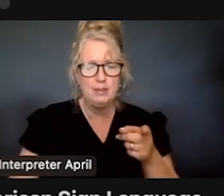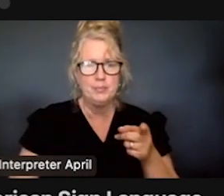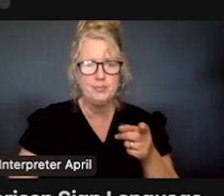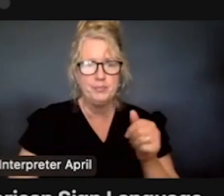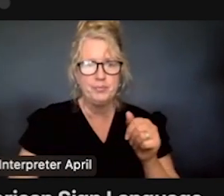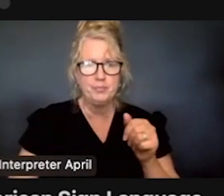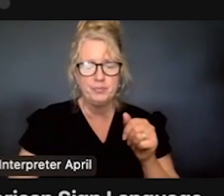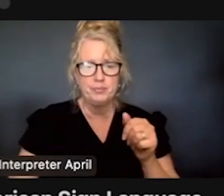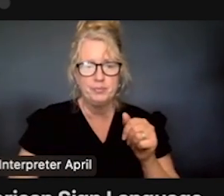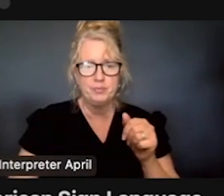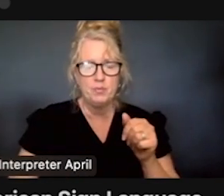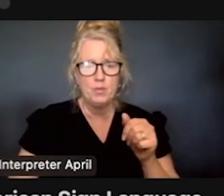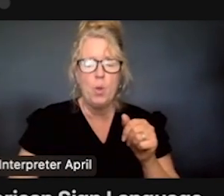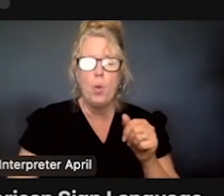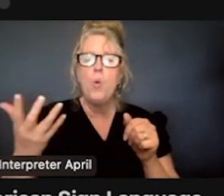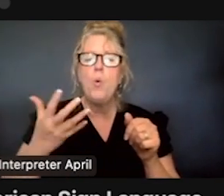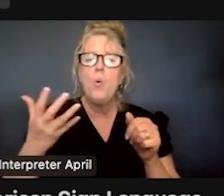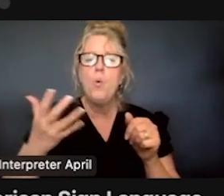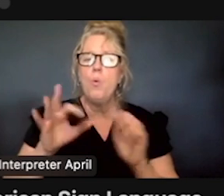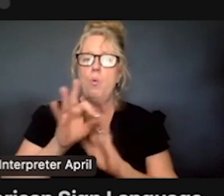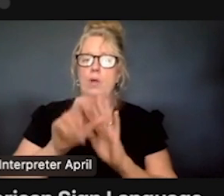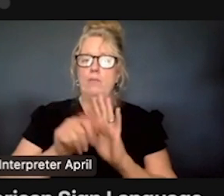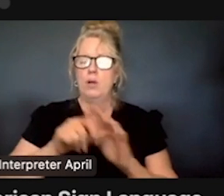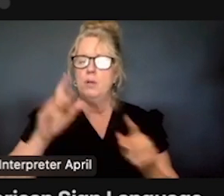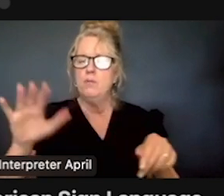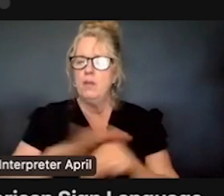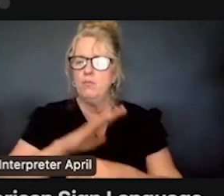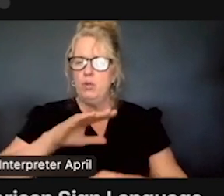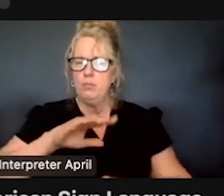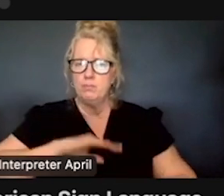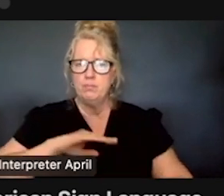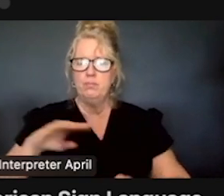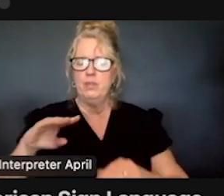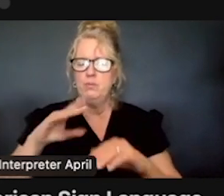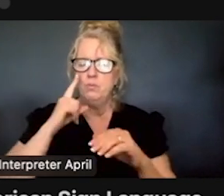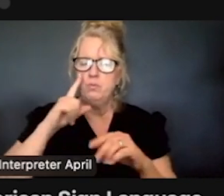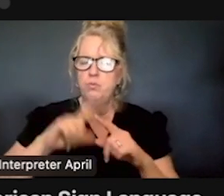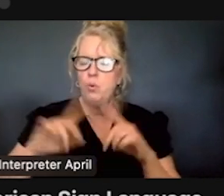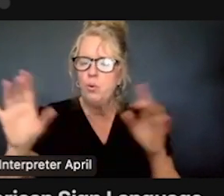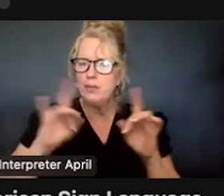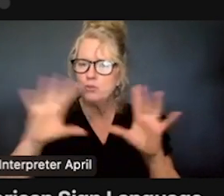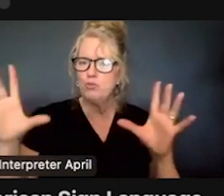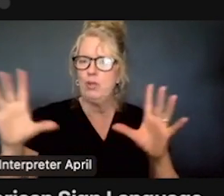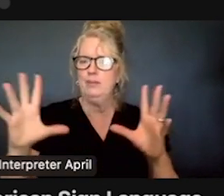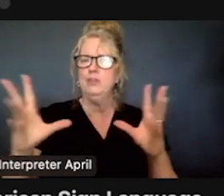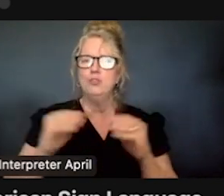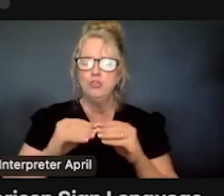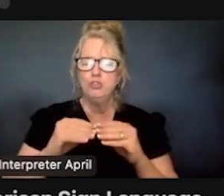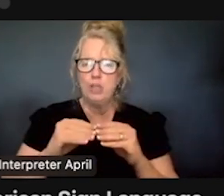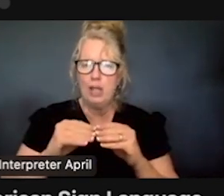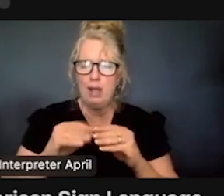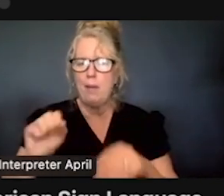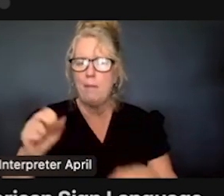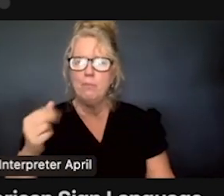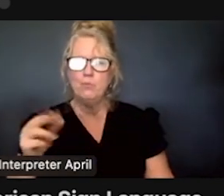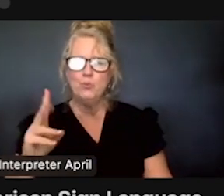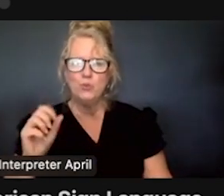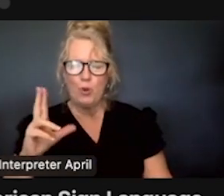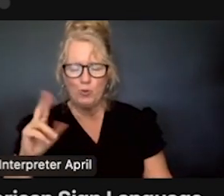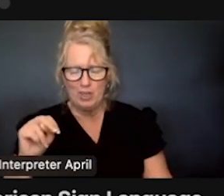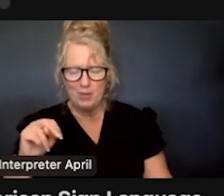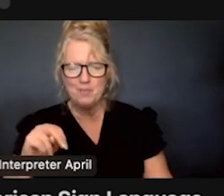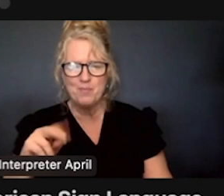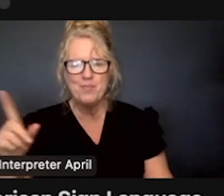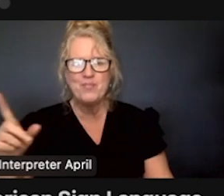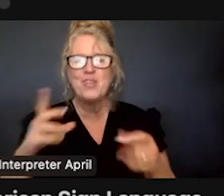what is the formula for fulfillment as our Crisis Jam showdown. And so as his